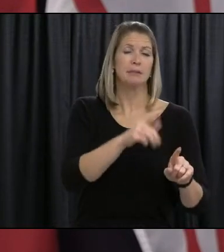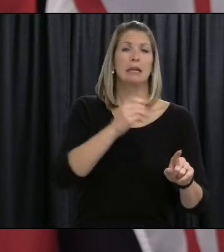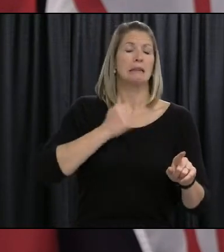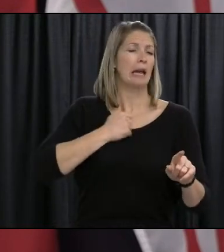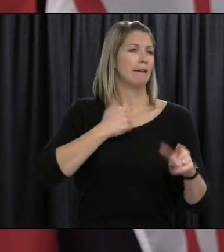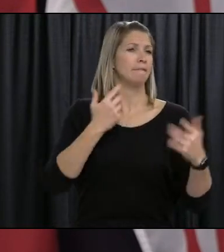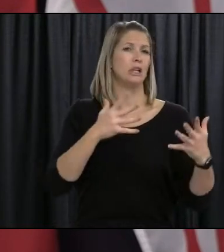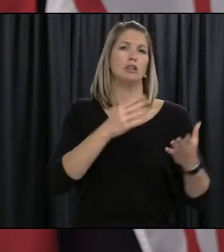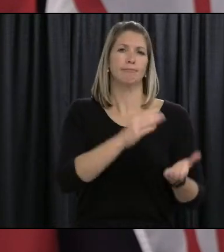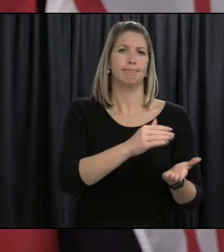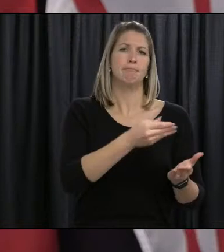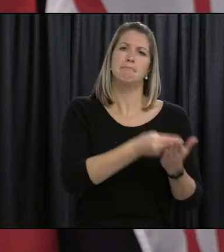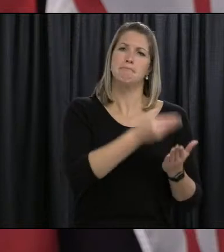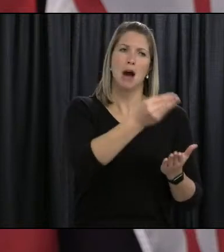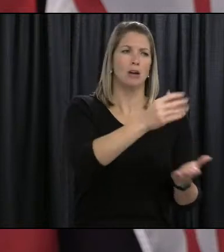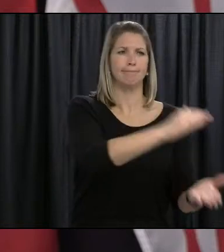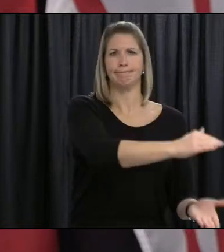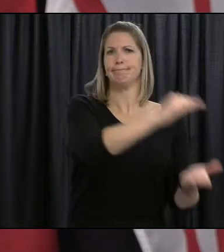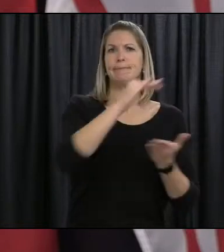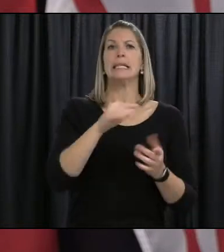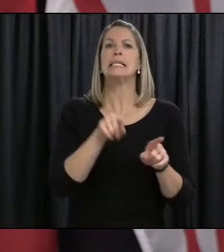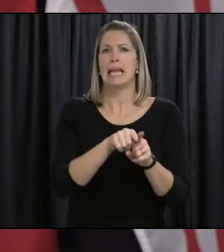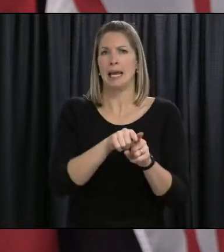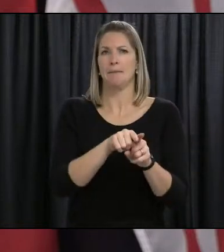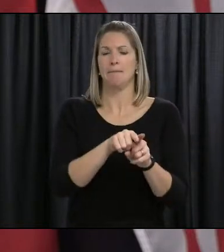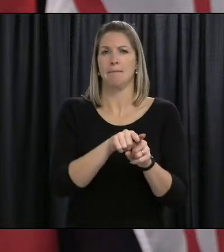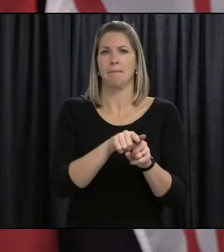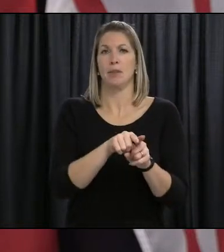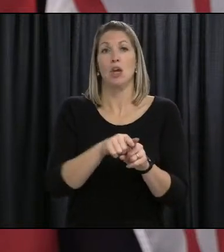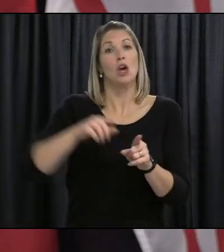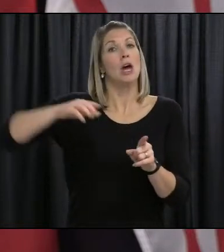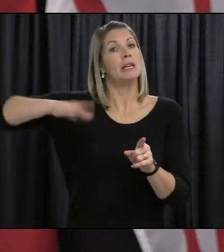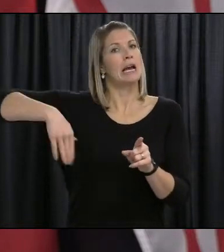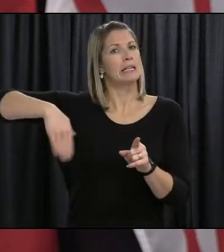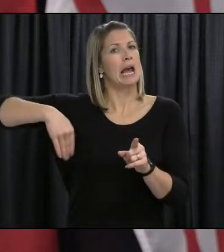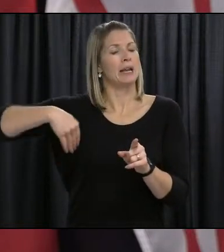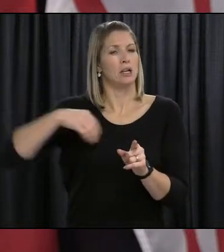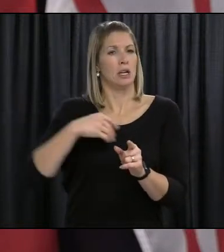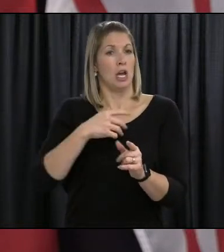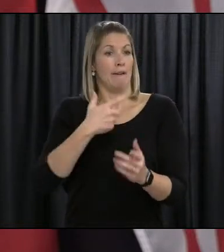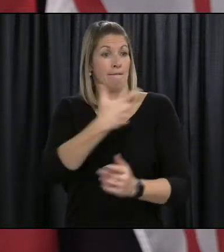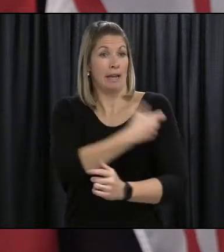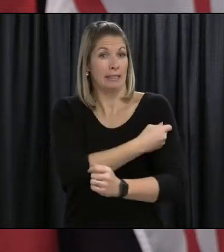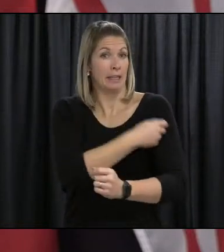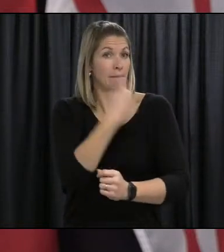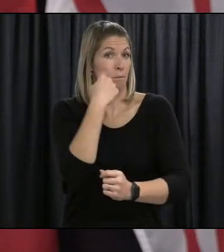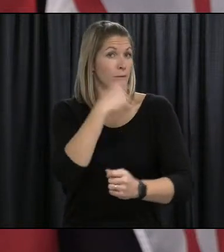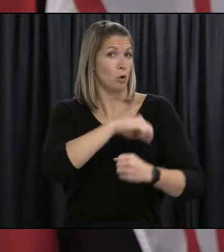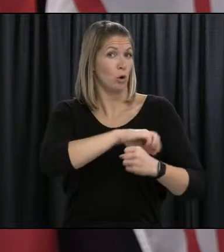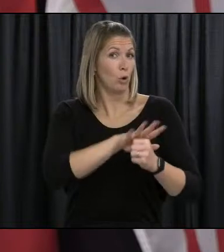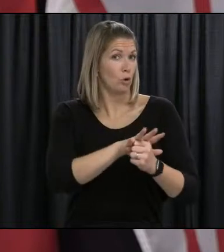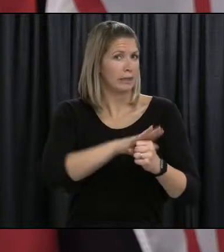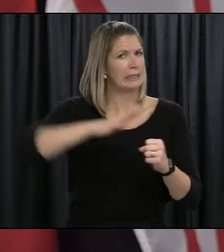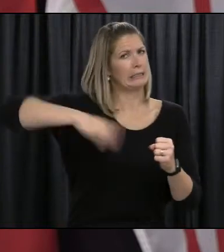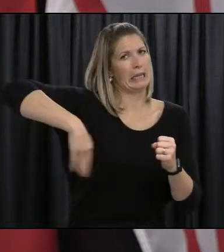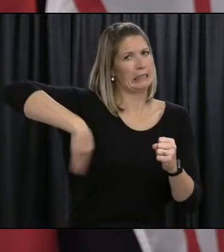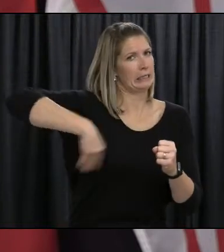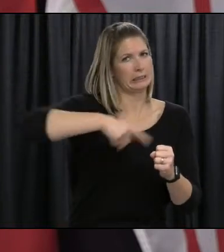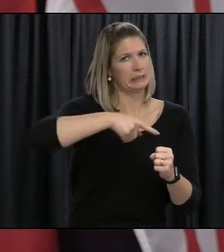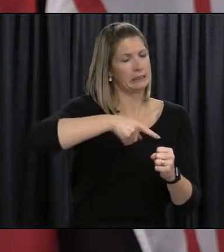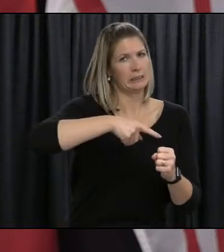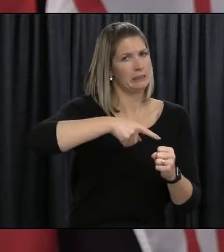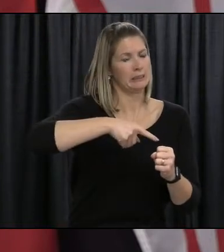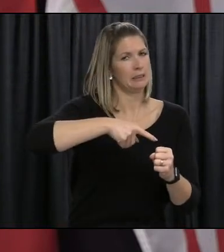that on the basis that we don't actually have a proven product yet, and if one of them doesn't, then there is redundancy there